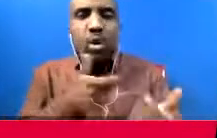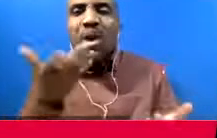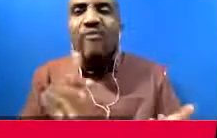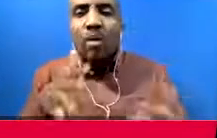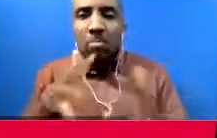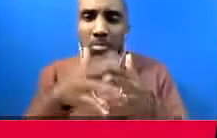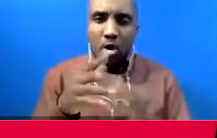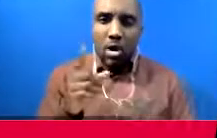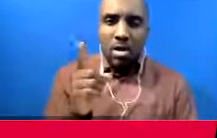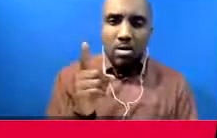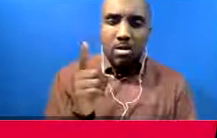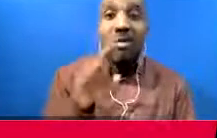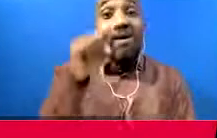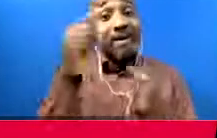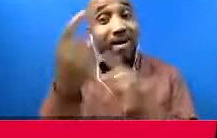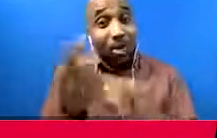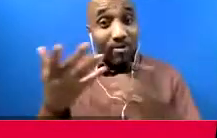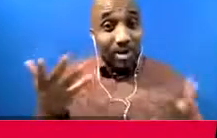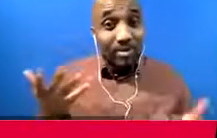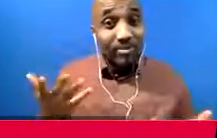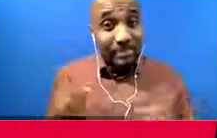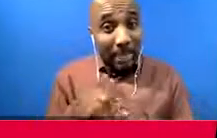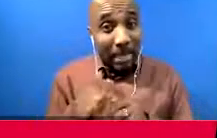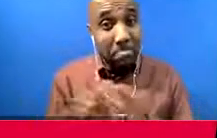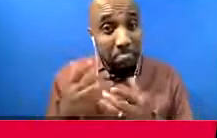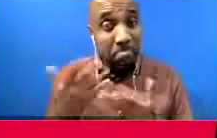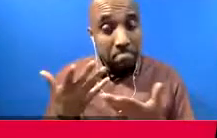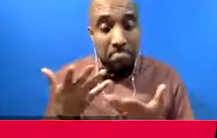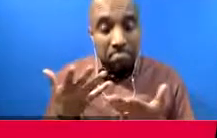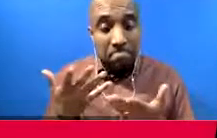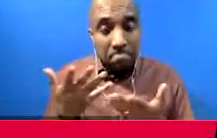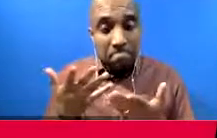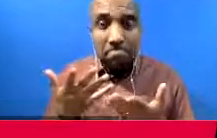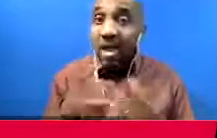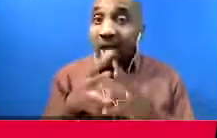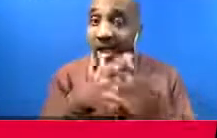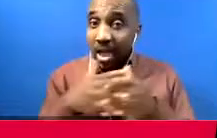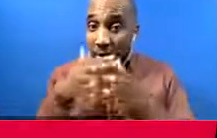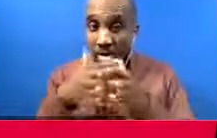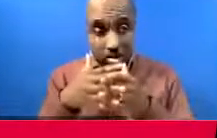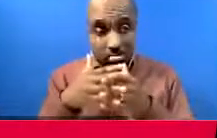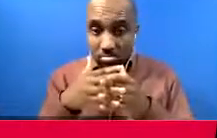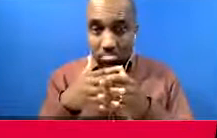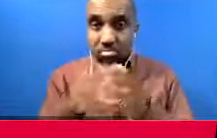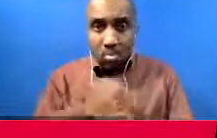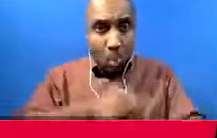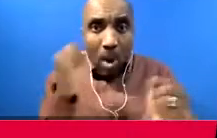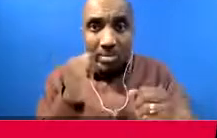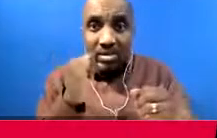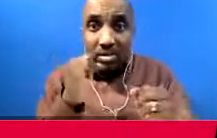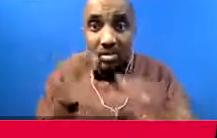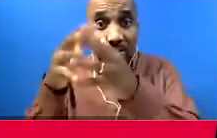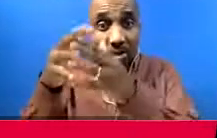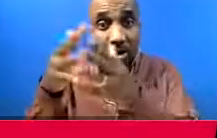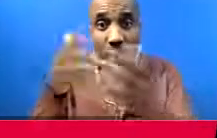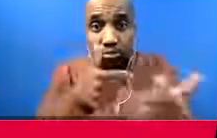And the other way around, it works like that as well, because the weapons and the that the US uses around the world and on its own population